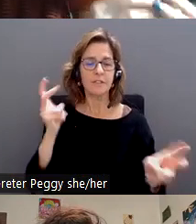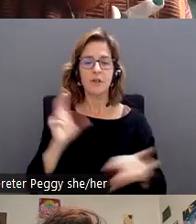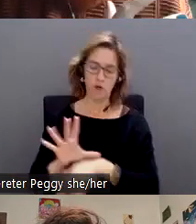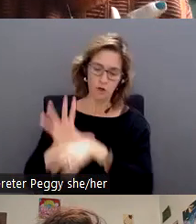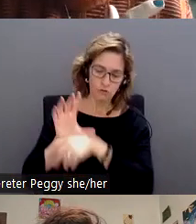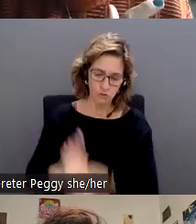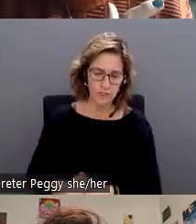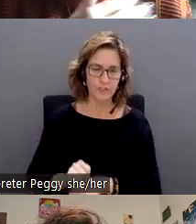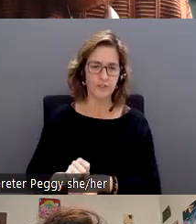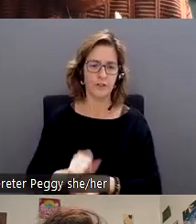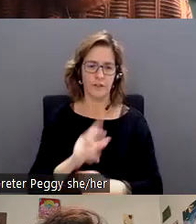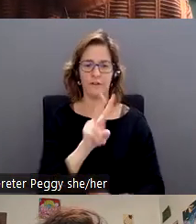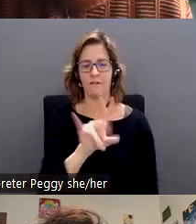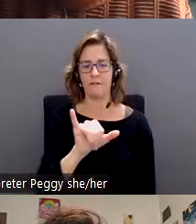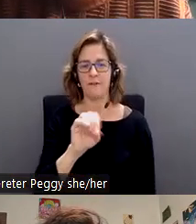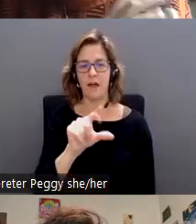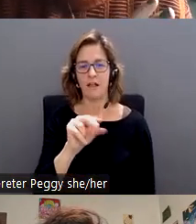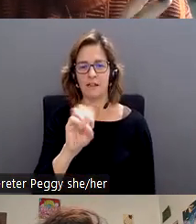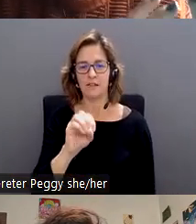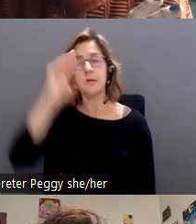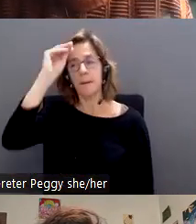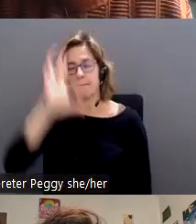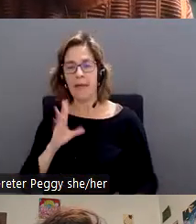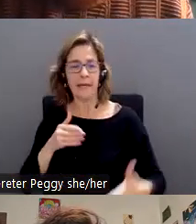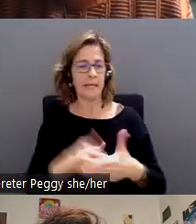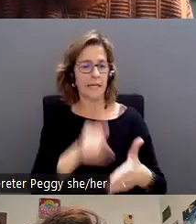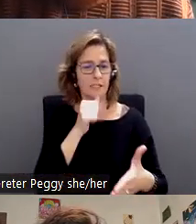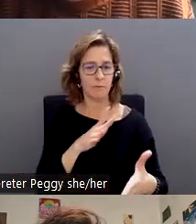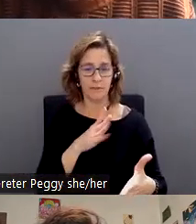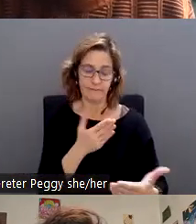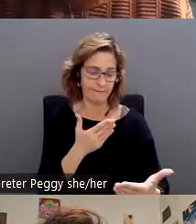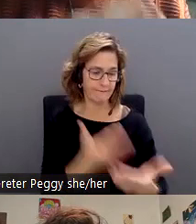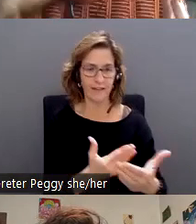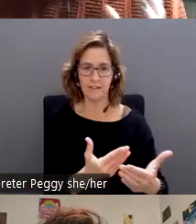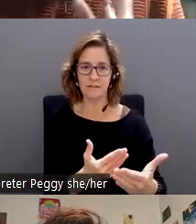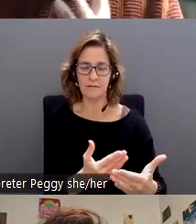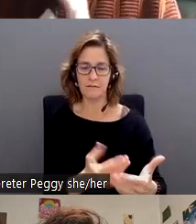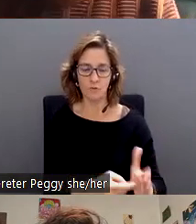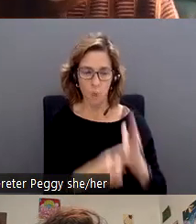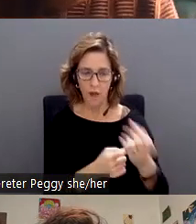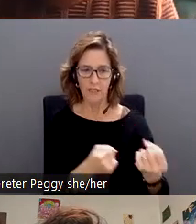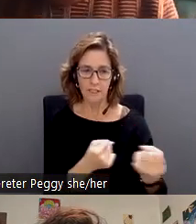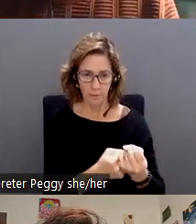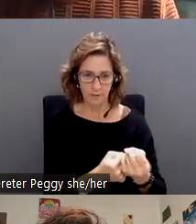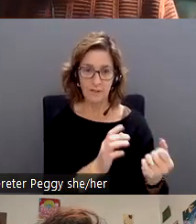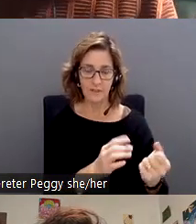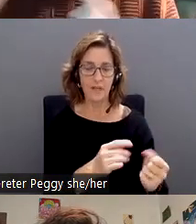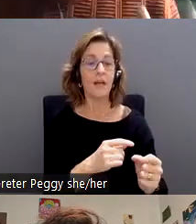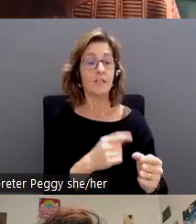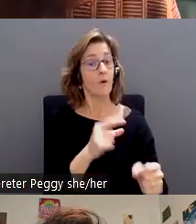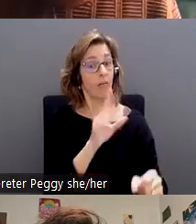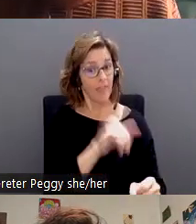of patriarchal violence from men. That is a fact. And there's also need